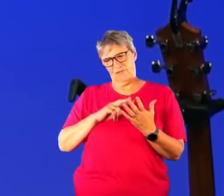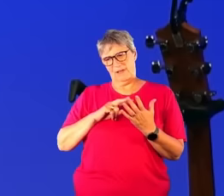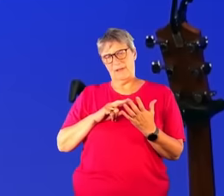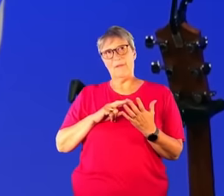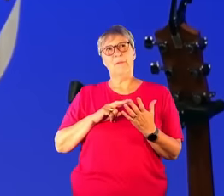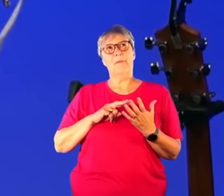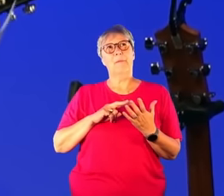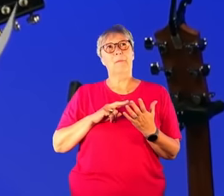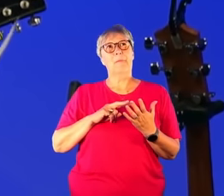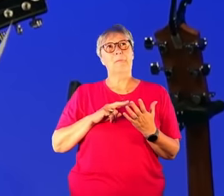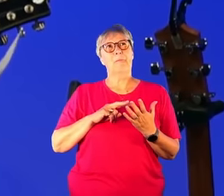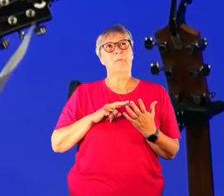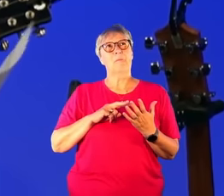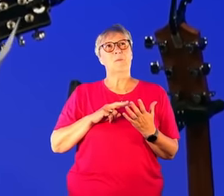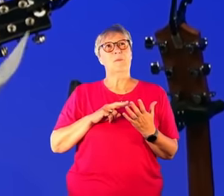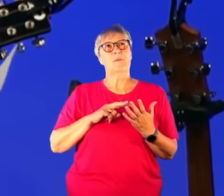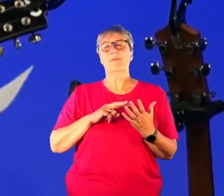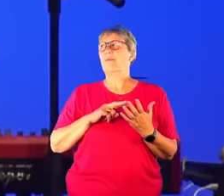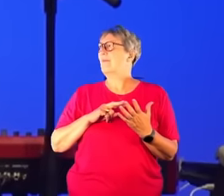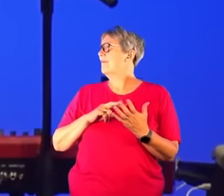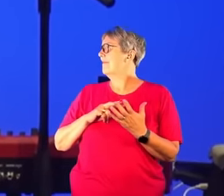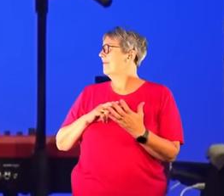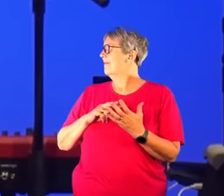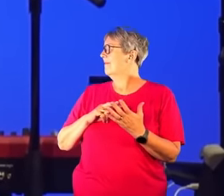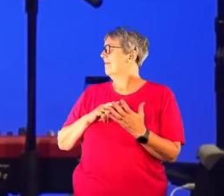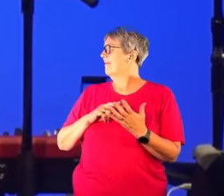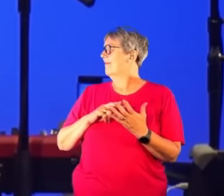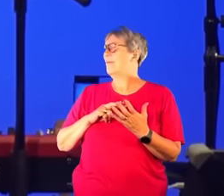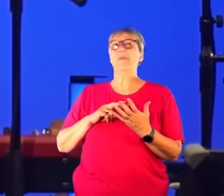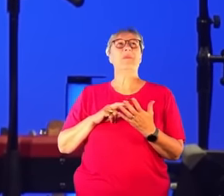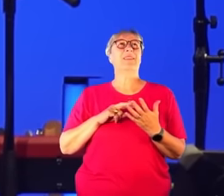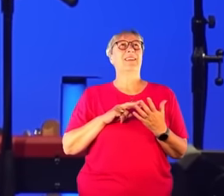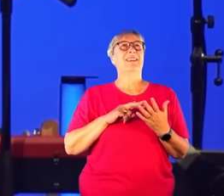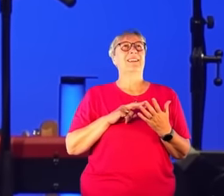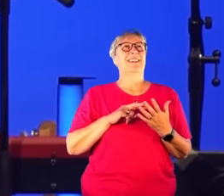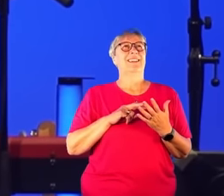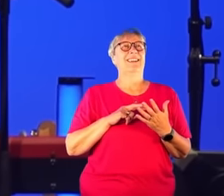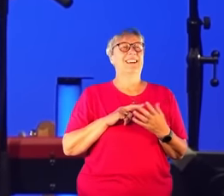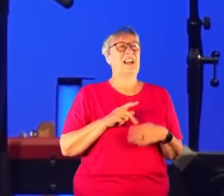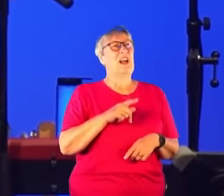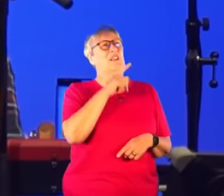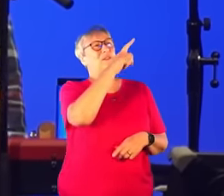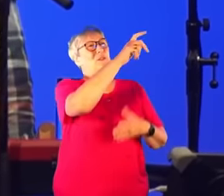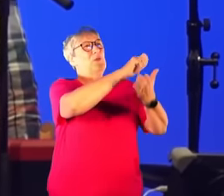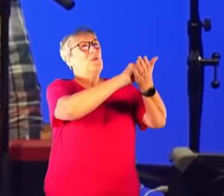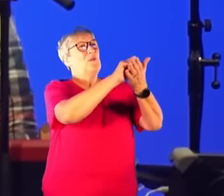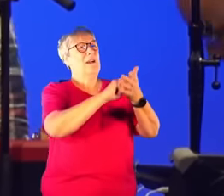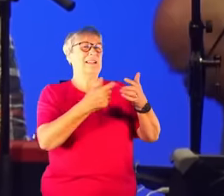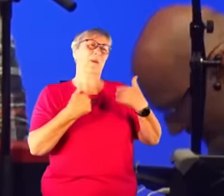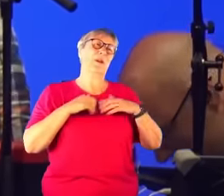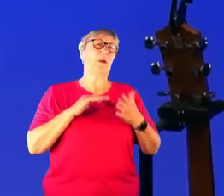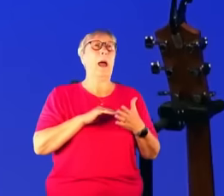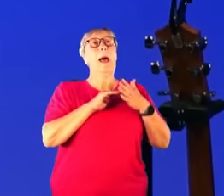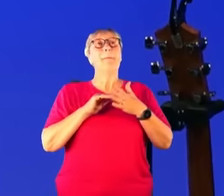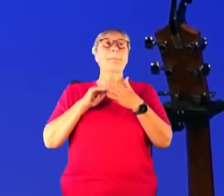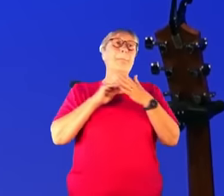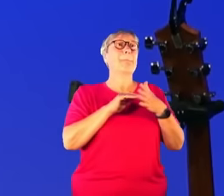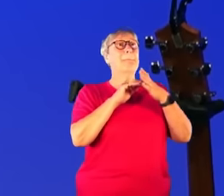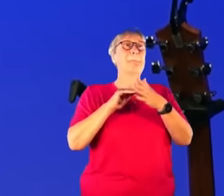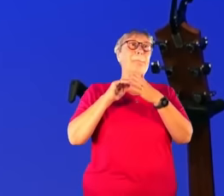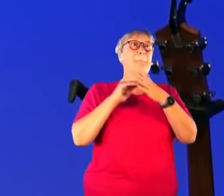usually just hum along, don't we? That's what we do. You write the words, and we'll hum along. Yeah. So we just started to